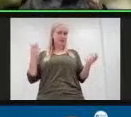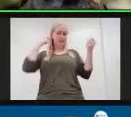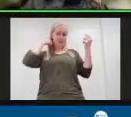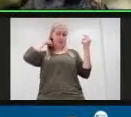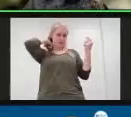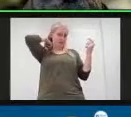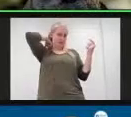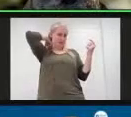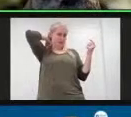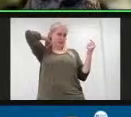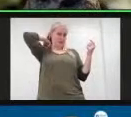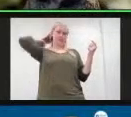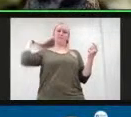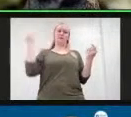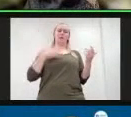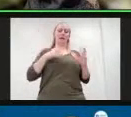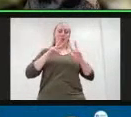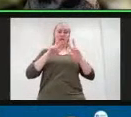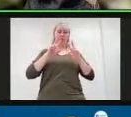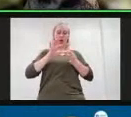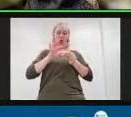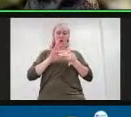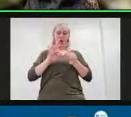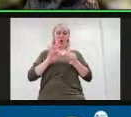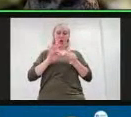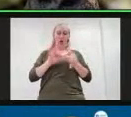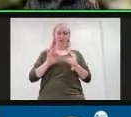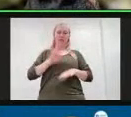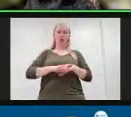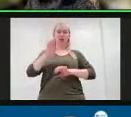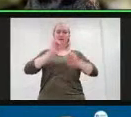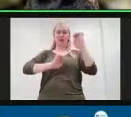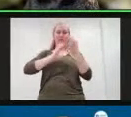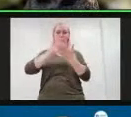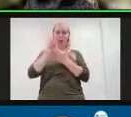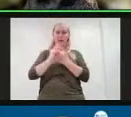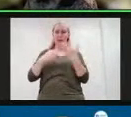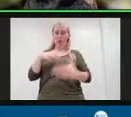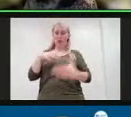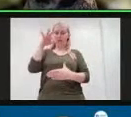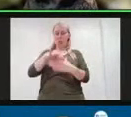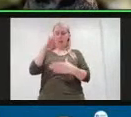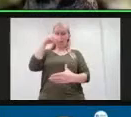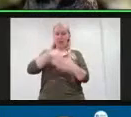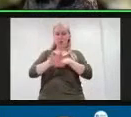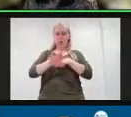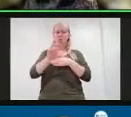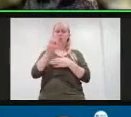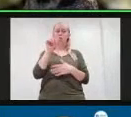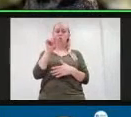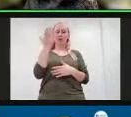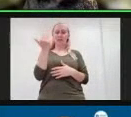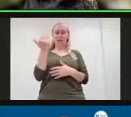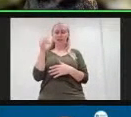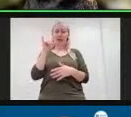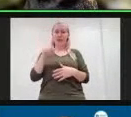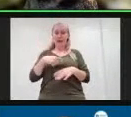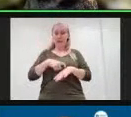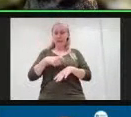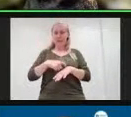my comment is on the evaluation of curriculum. So I was elected in 2015, and at the